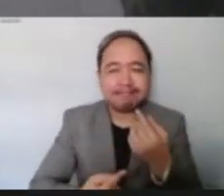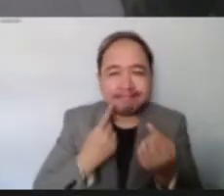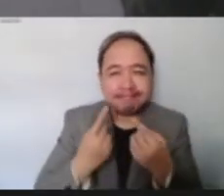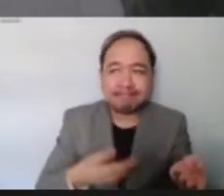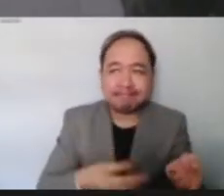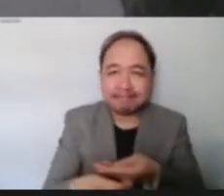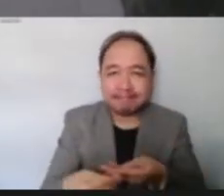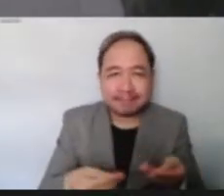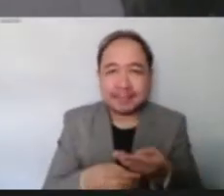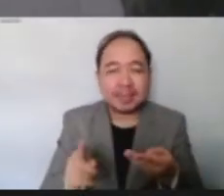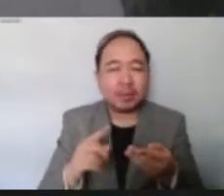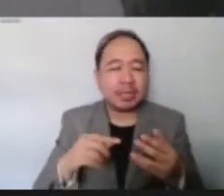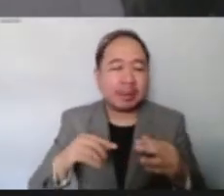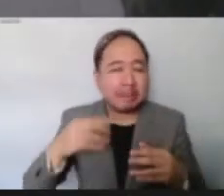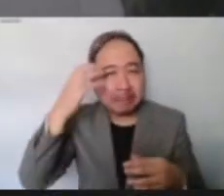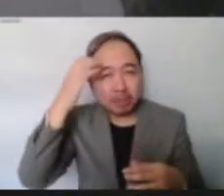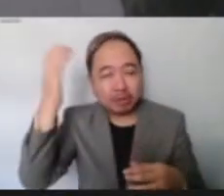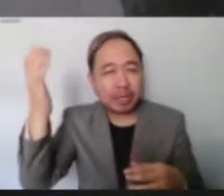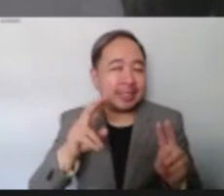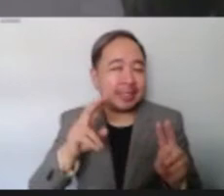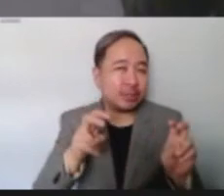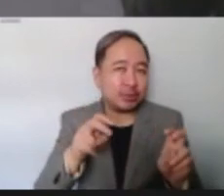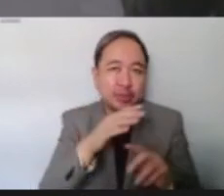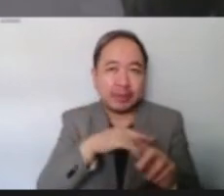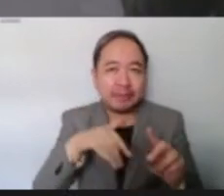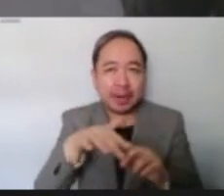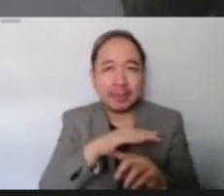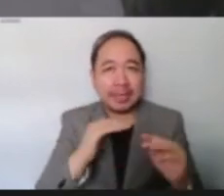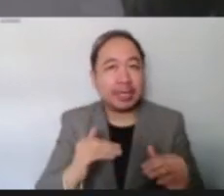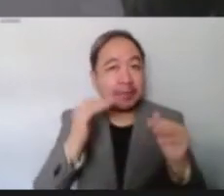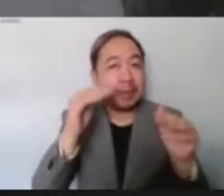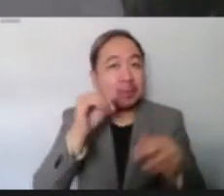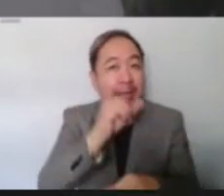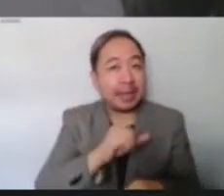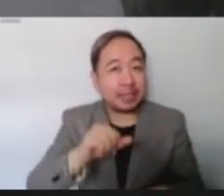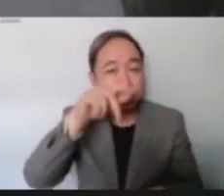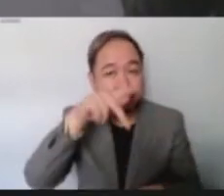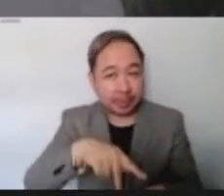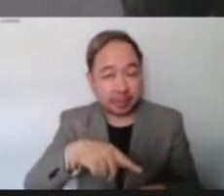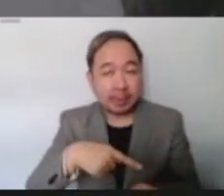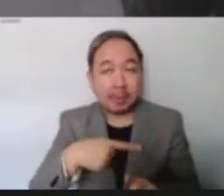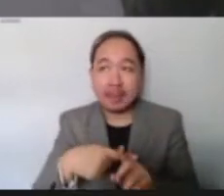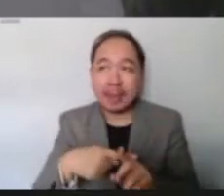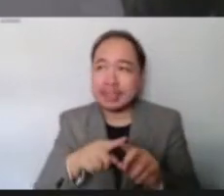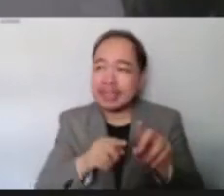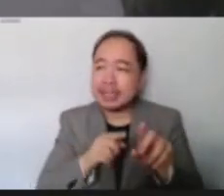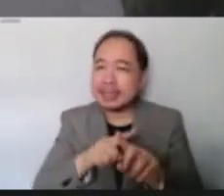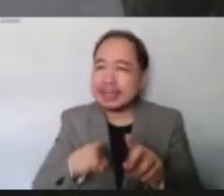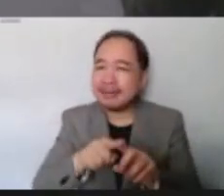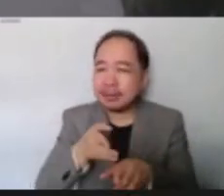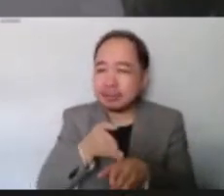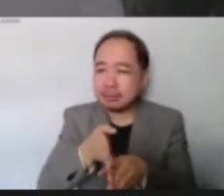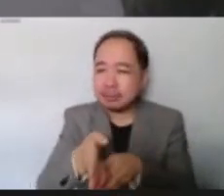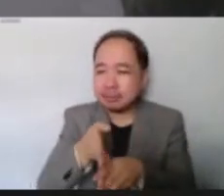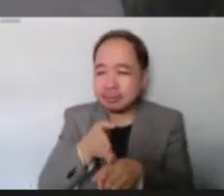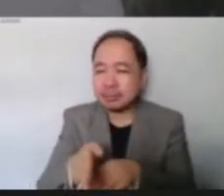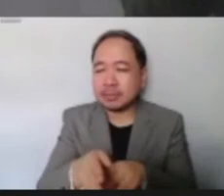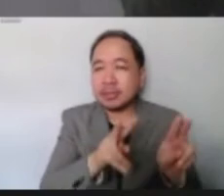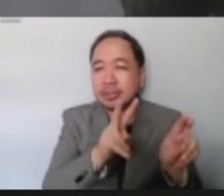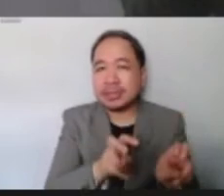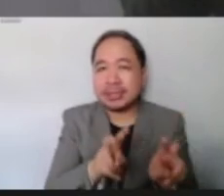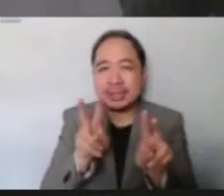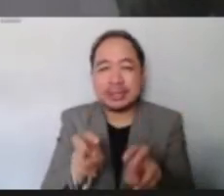declarations on environment and development for Asia and the Pacific and the Thematic areas discussed during the situation of the